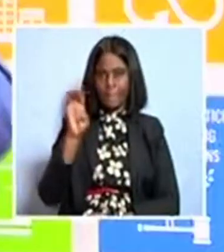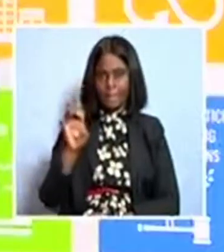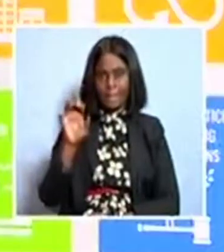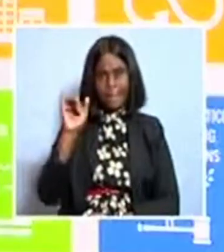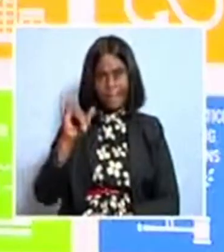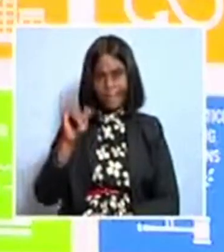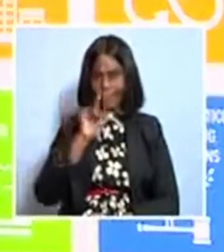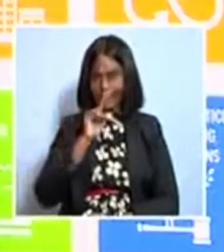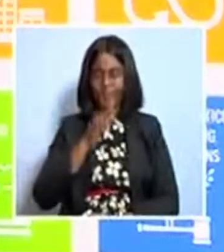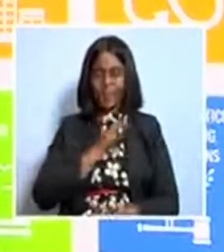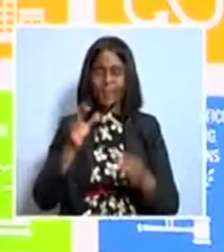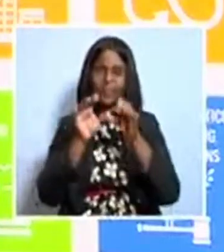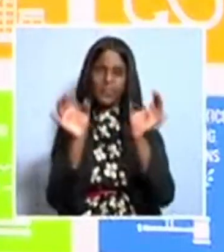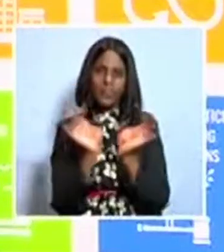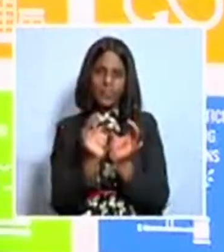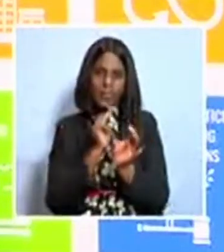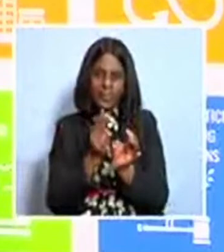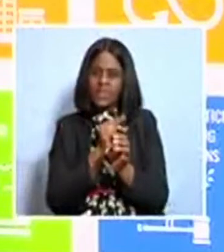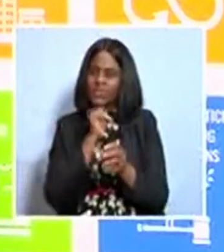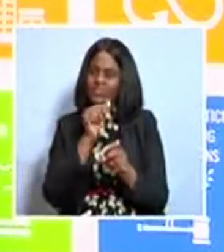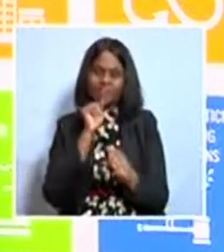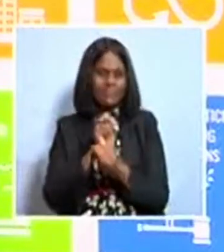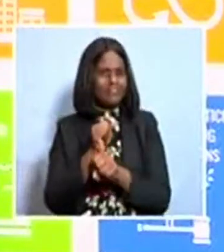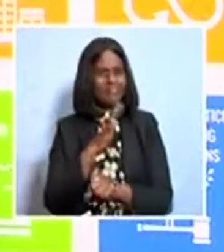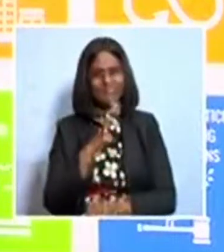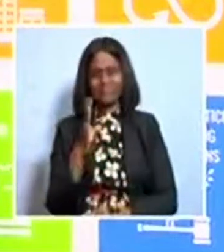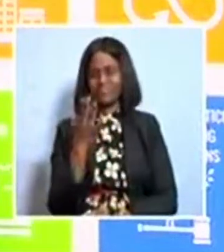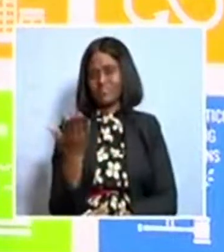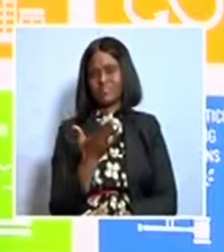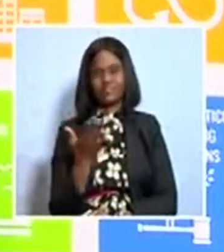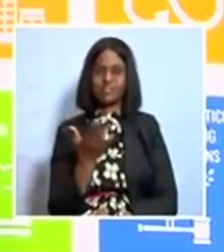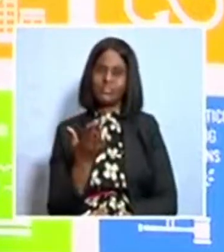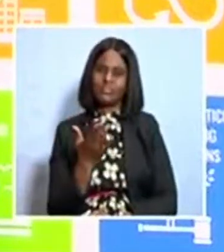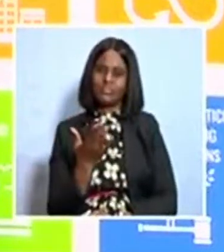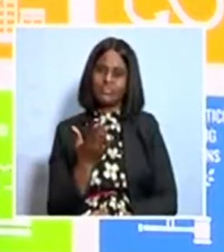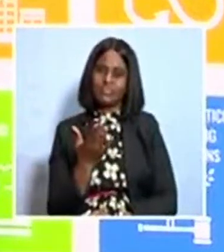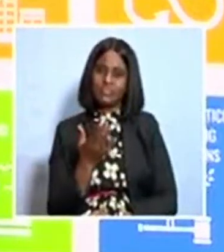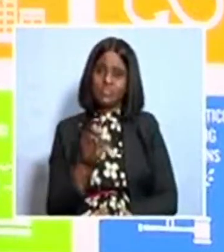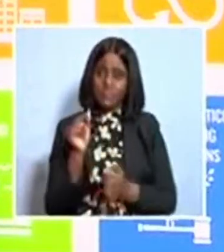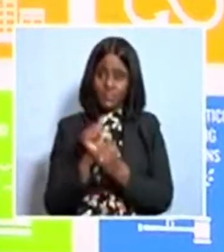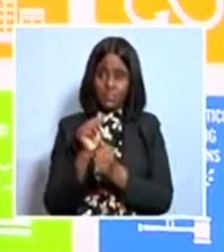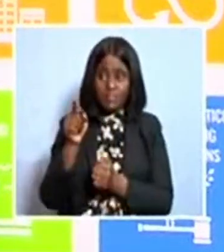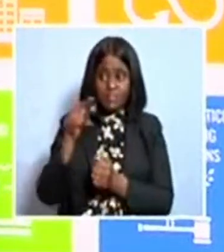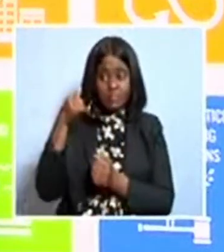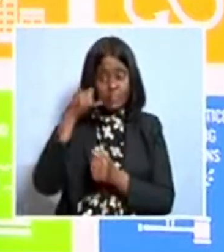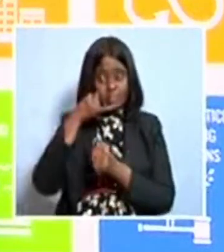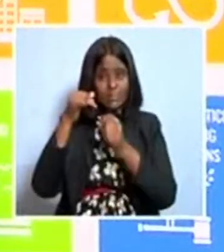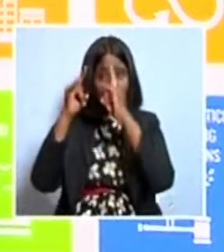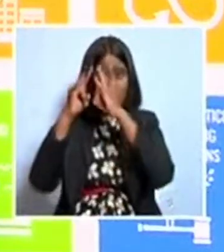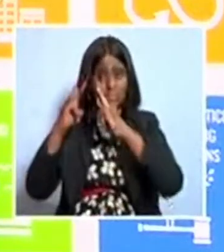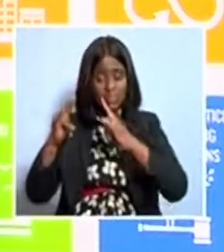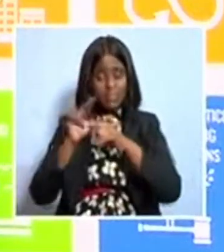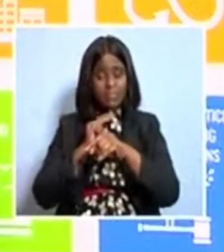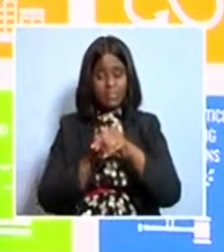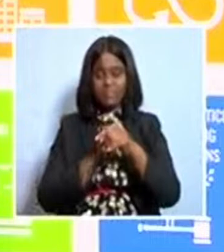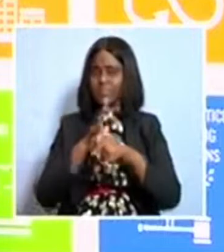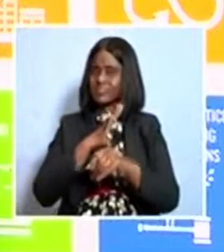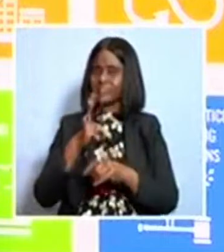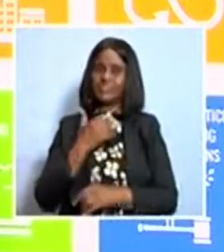Yeah, my constituency, we're not doing very fine in terms of communication towers, because,